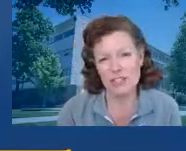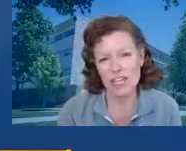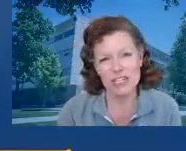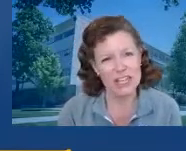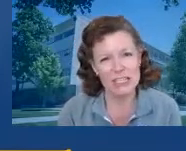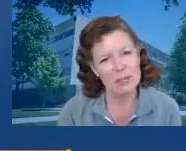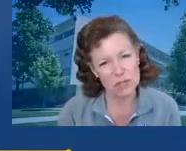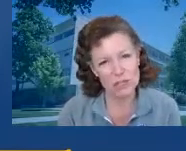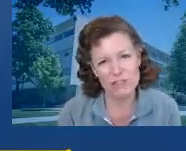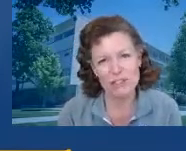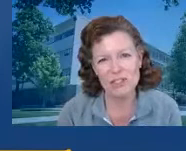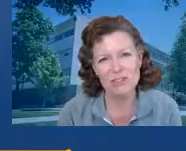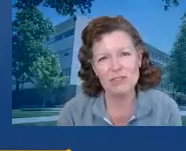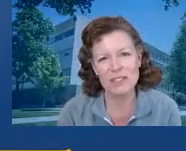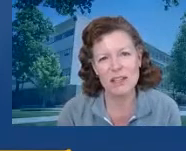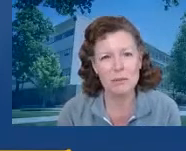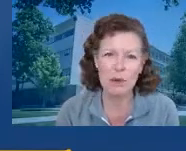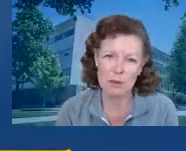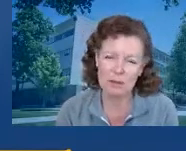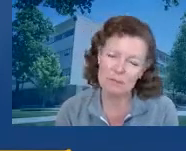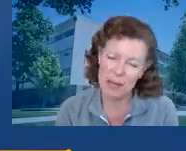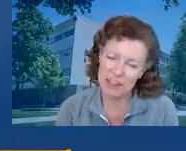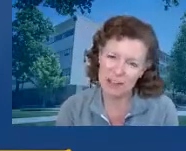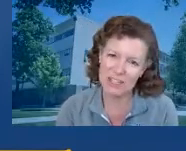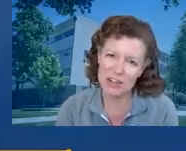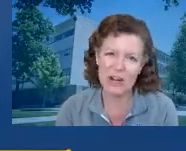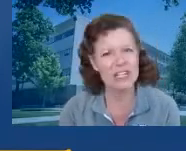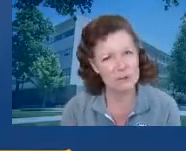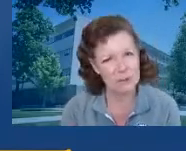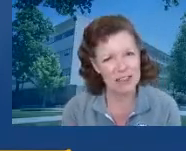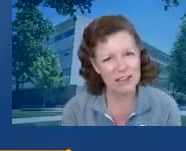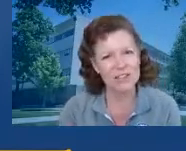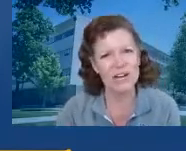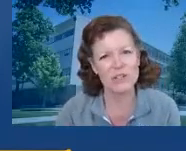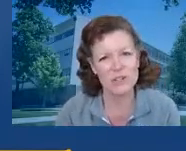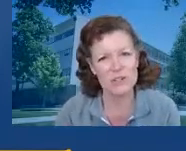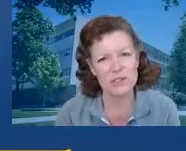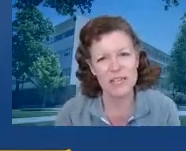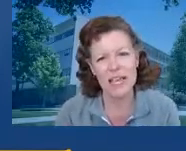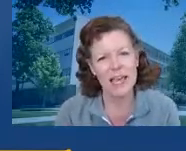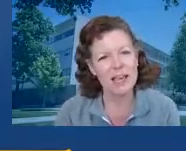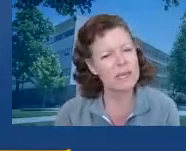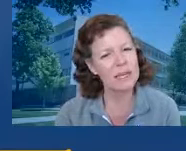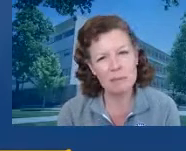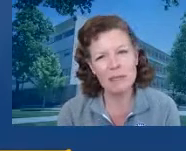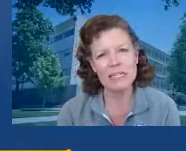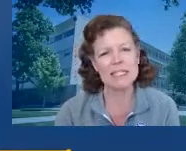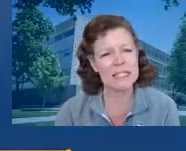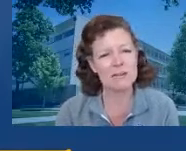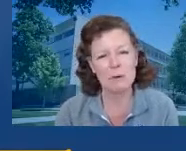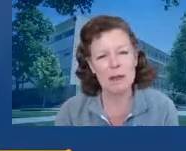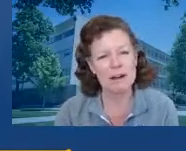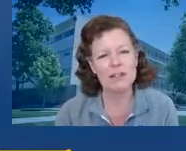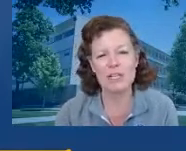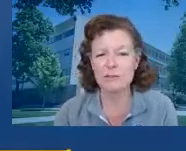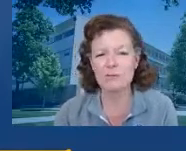of Education has about 2,000 students, both 1,000 undergrad and about 1,000 graduate students. And we committed to this idea